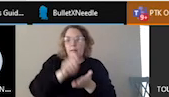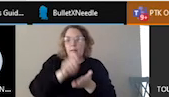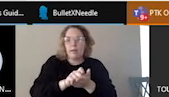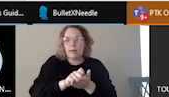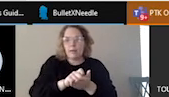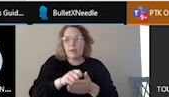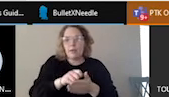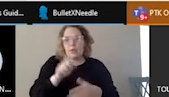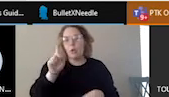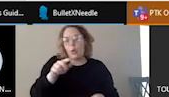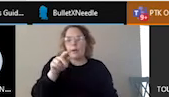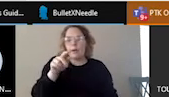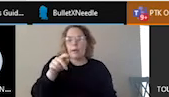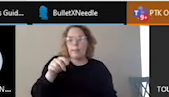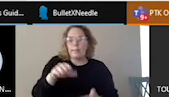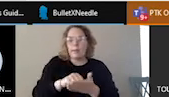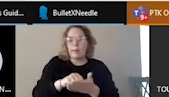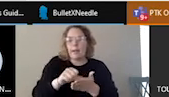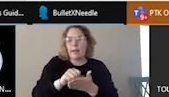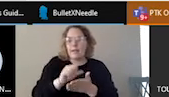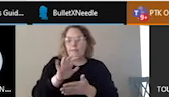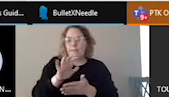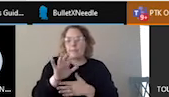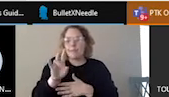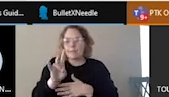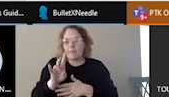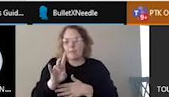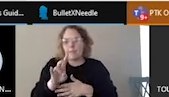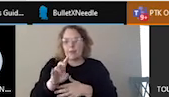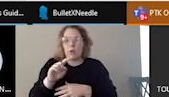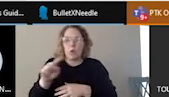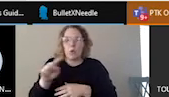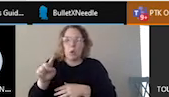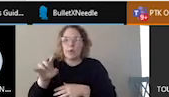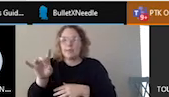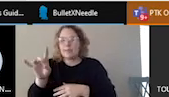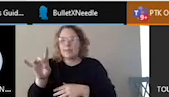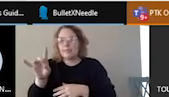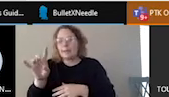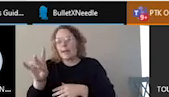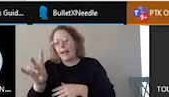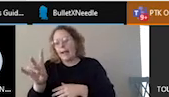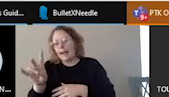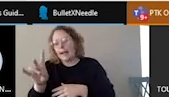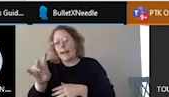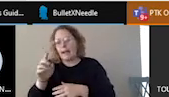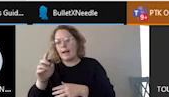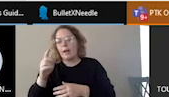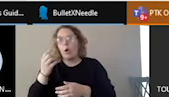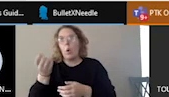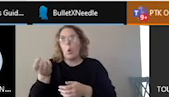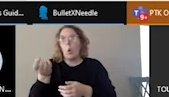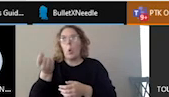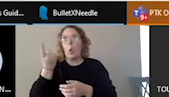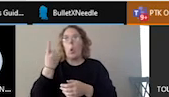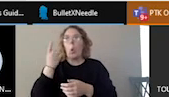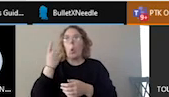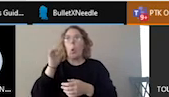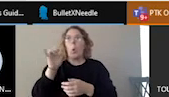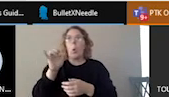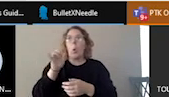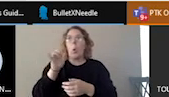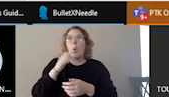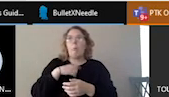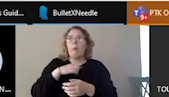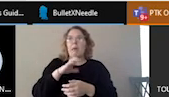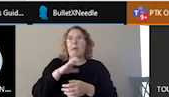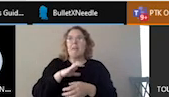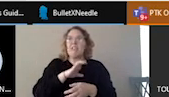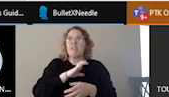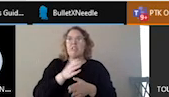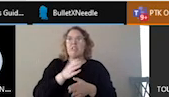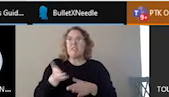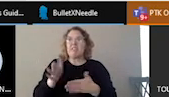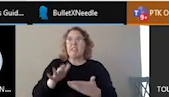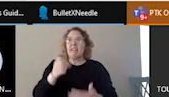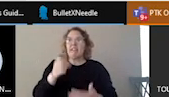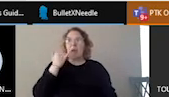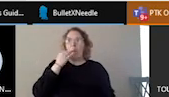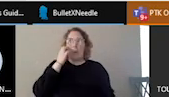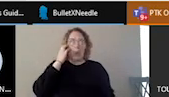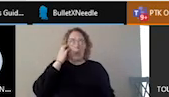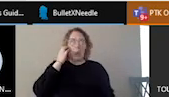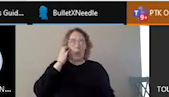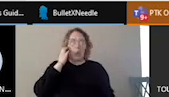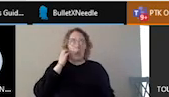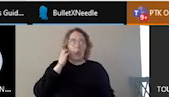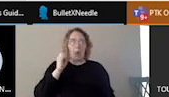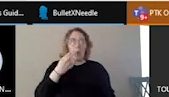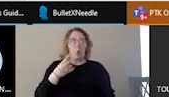and then you trace over it. You go to page 78, and you realize that you made an error. And it's like your character's dead now, right? So this would